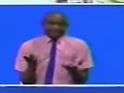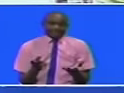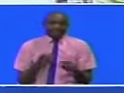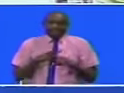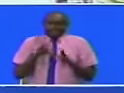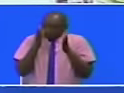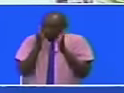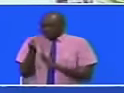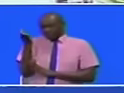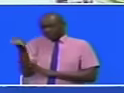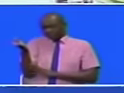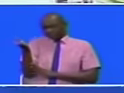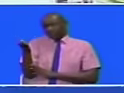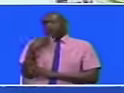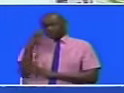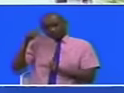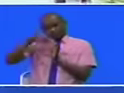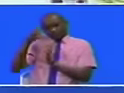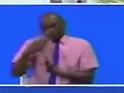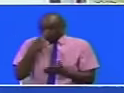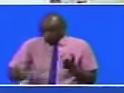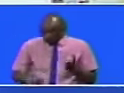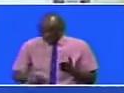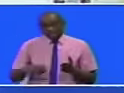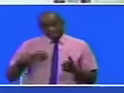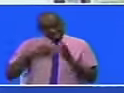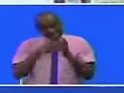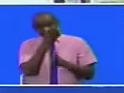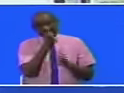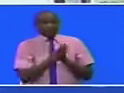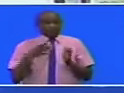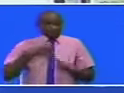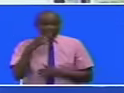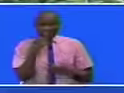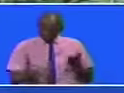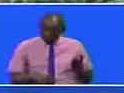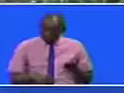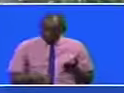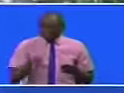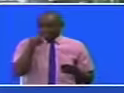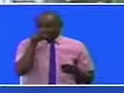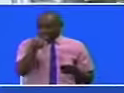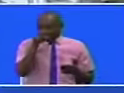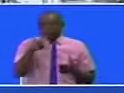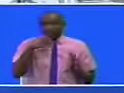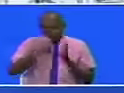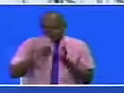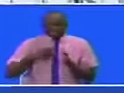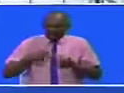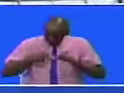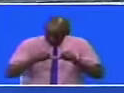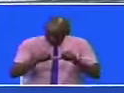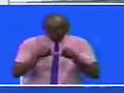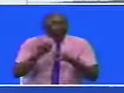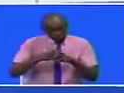investor Jaswant Rai says, contrary to fears raised by the leaders as well as residents, the revival of Rai paper mills is still on course and